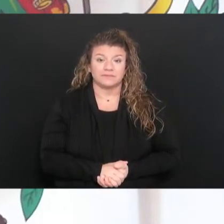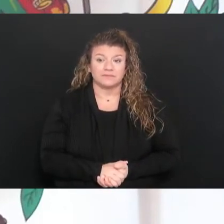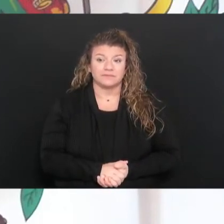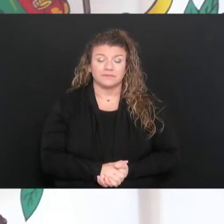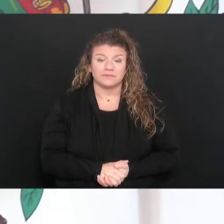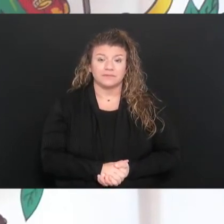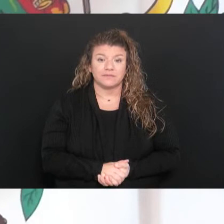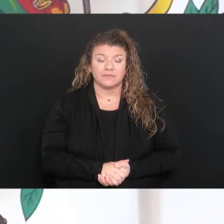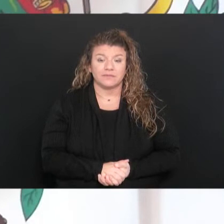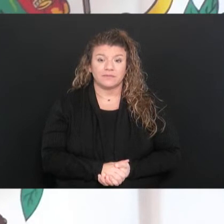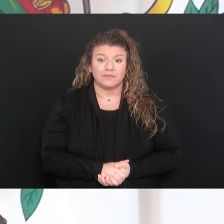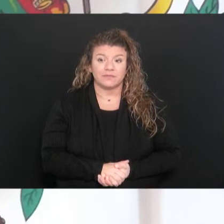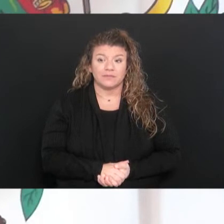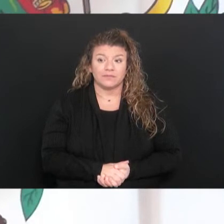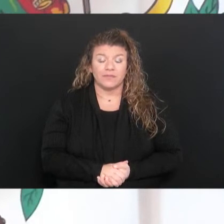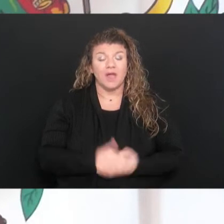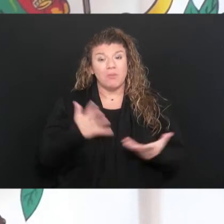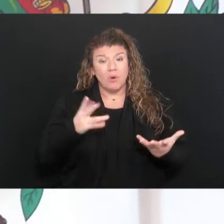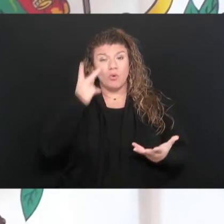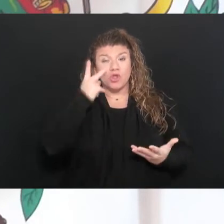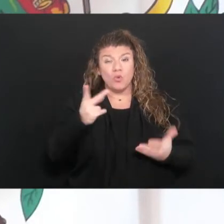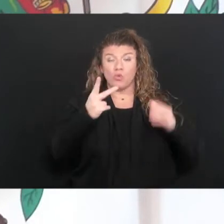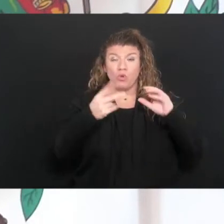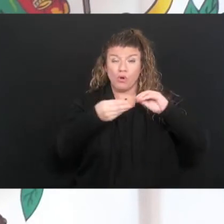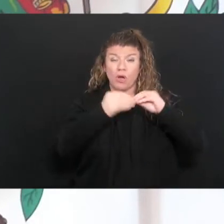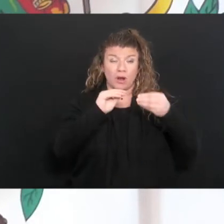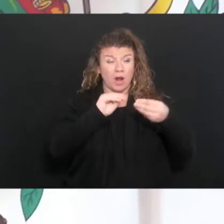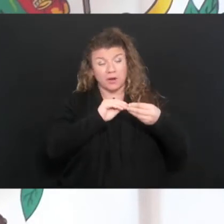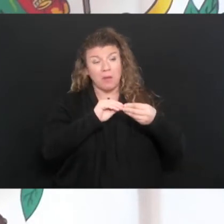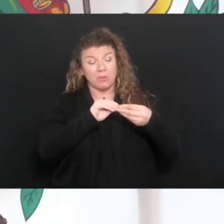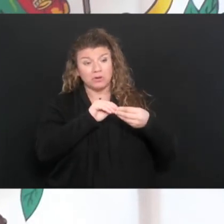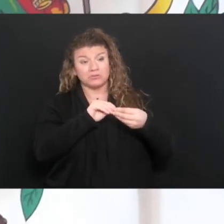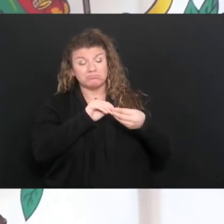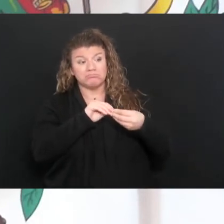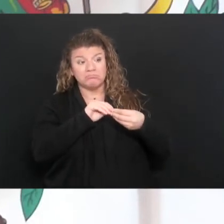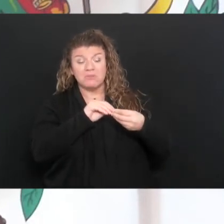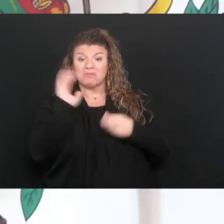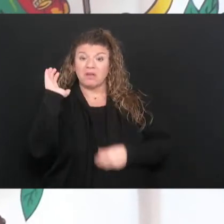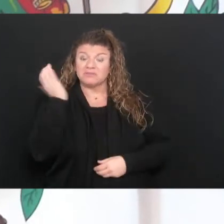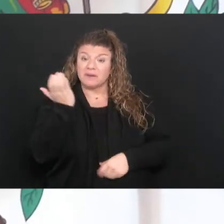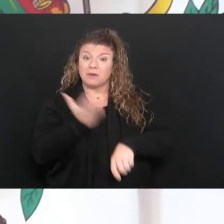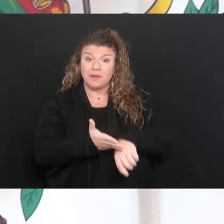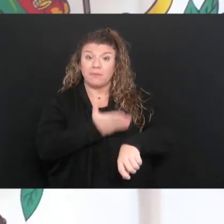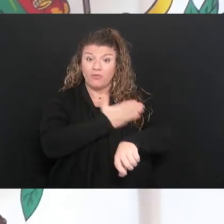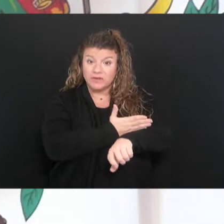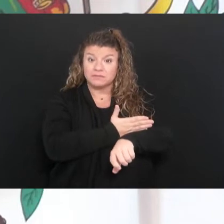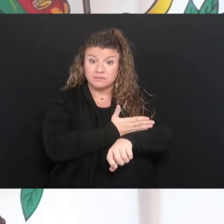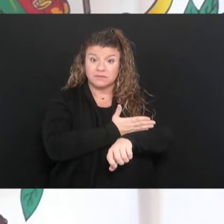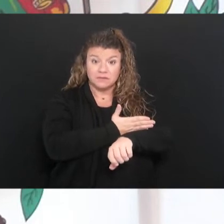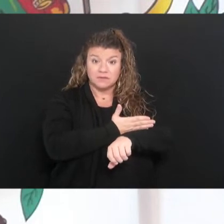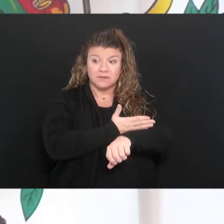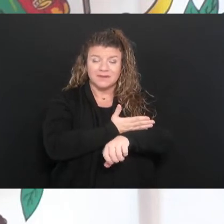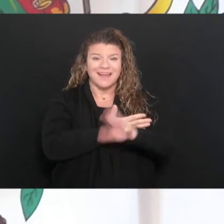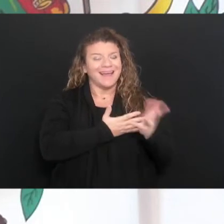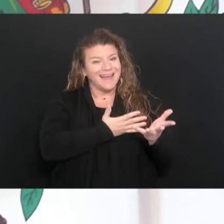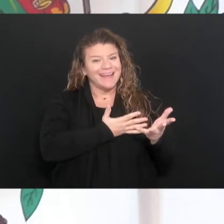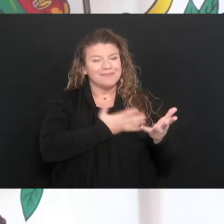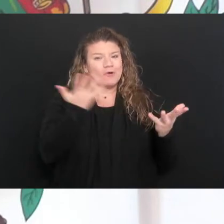our numbers in lots of ways are surely showing improvement, but we